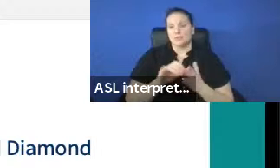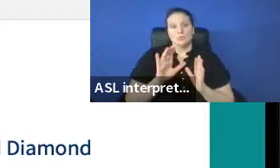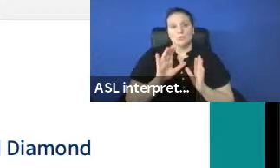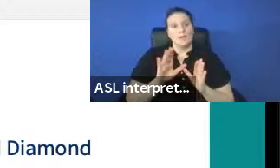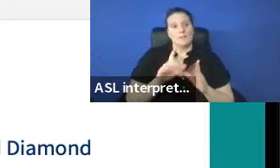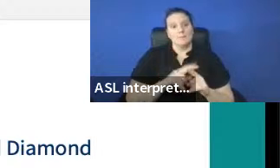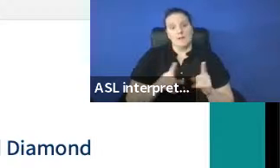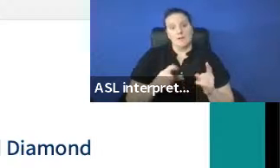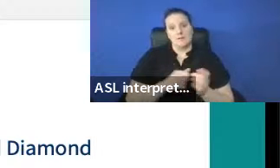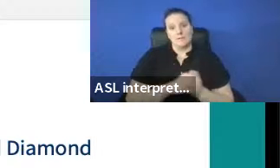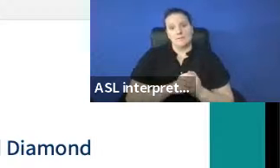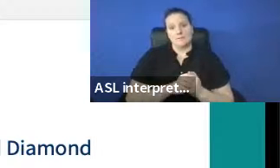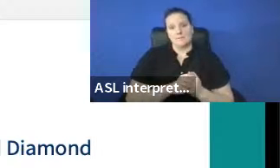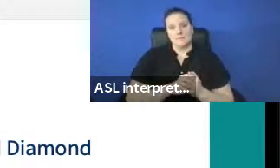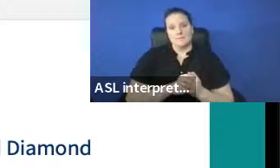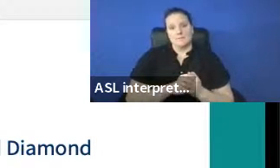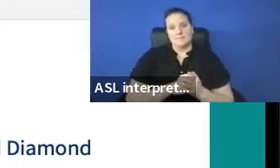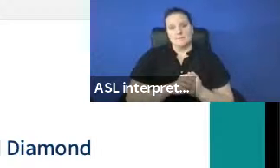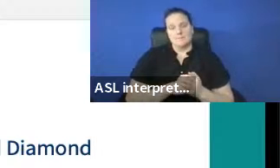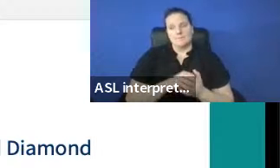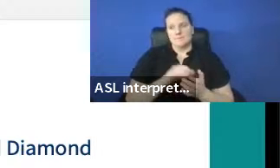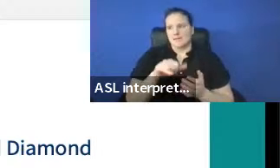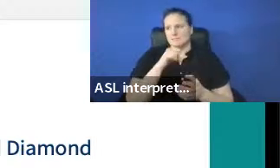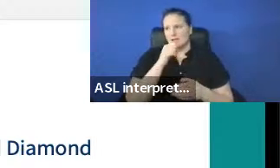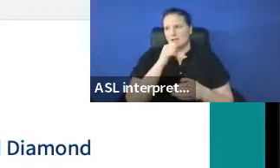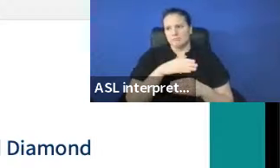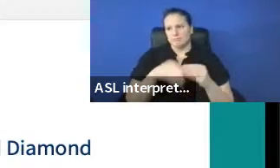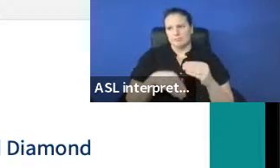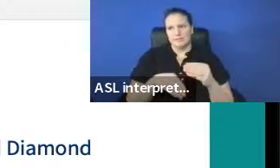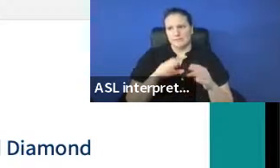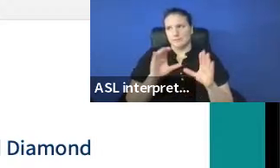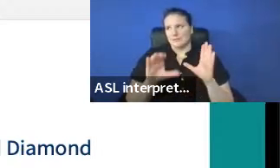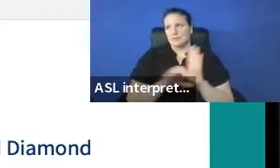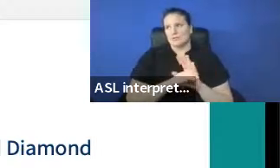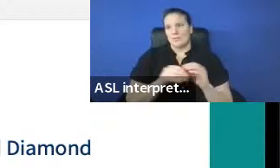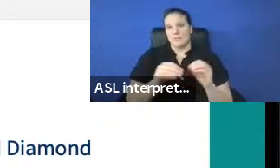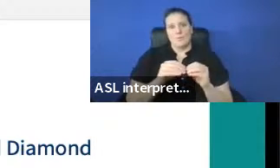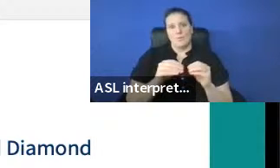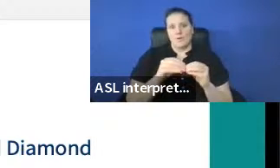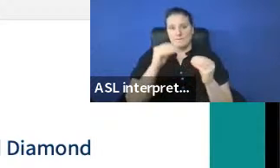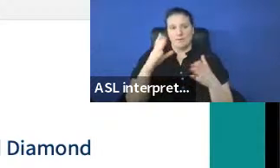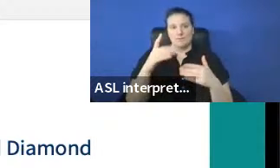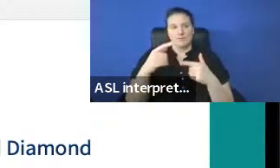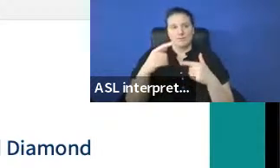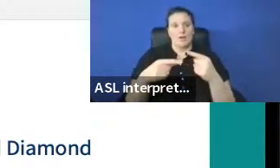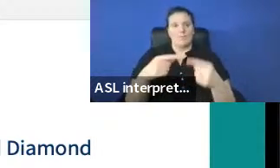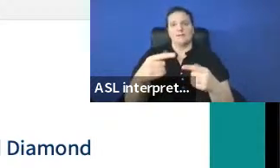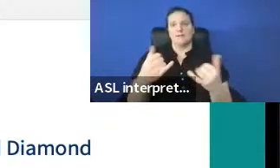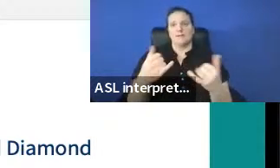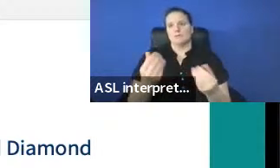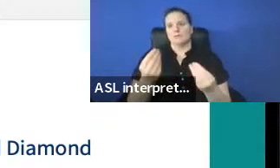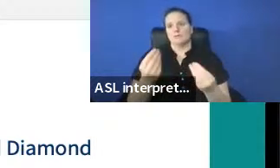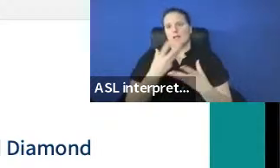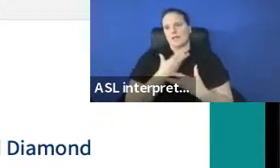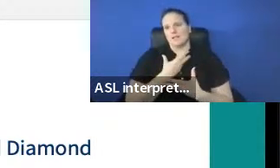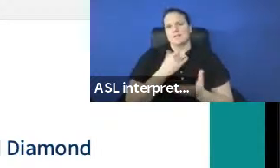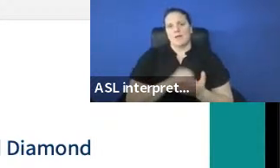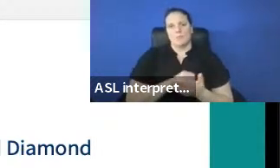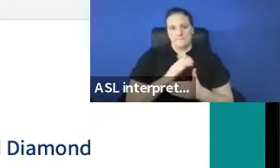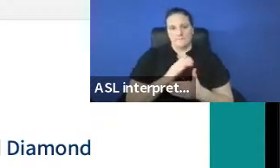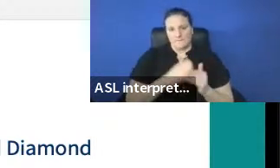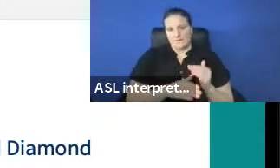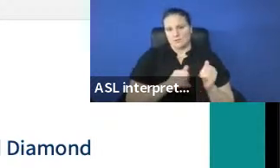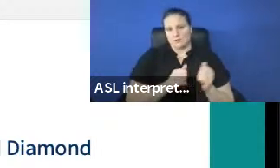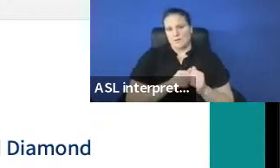but it is an incomplete picture and there's going to be more information coming. And now you're telling us that we're done with